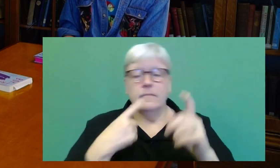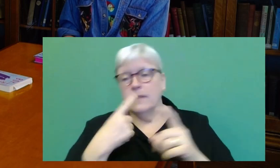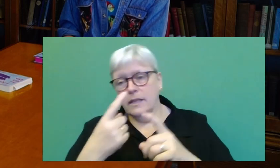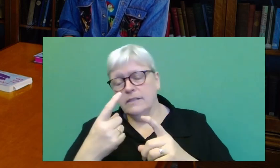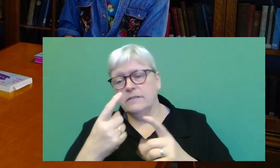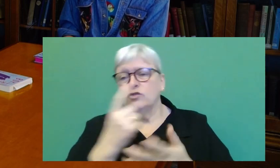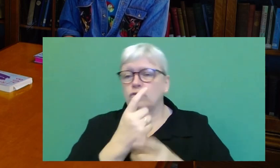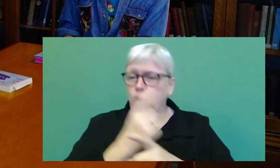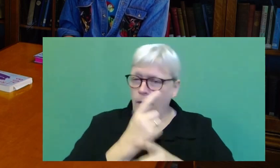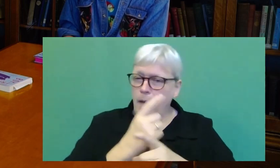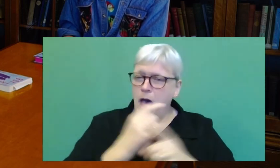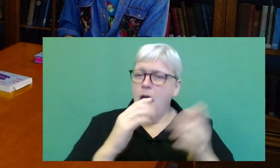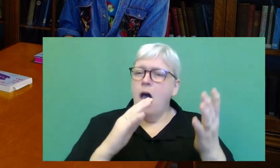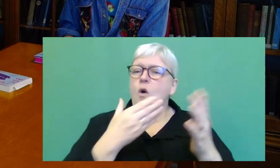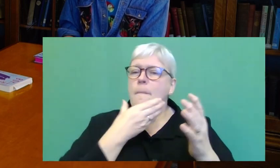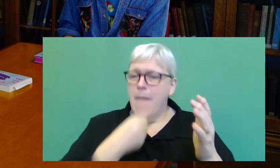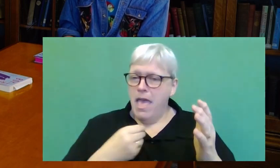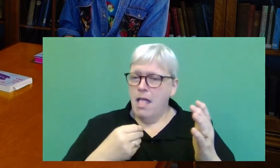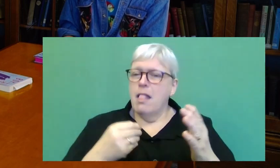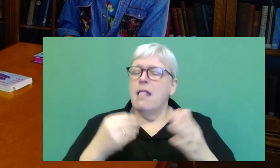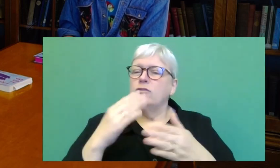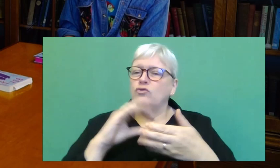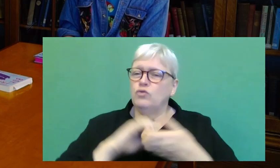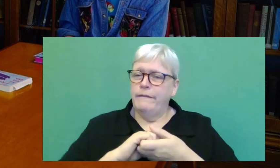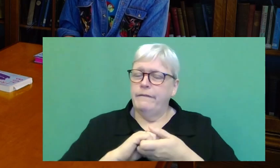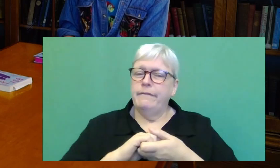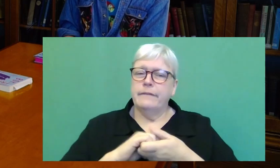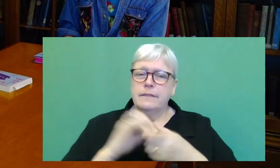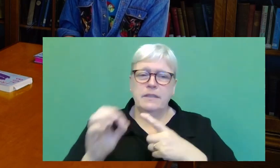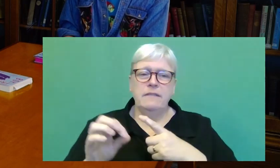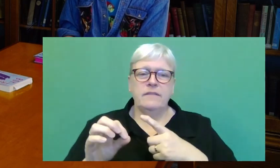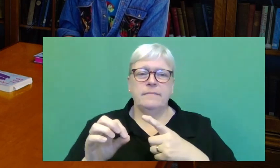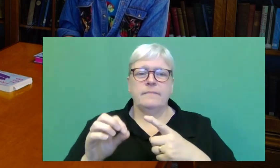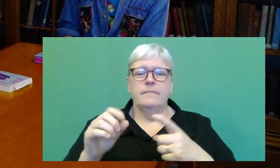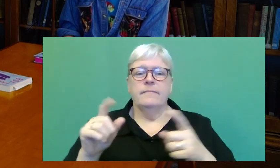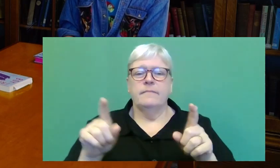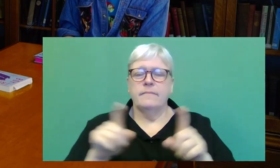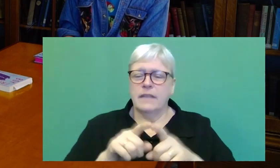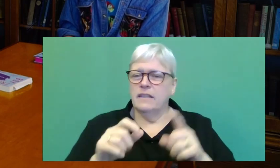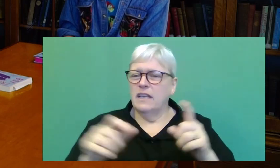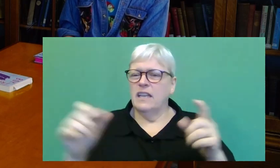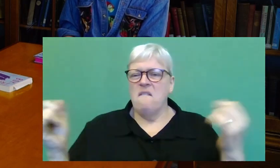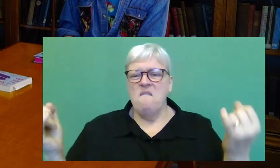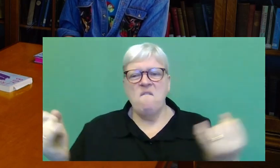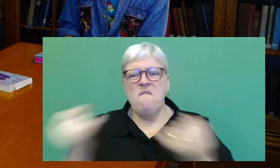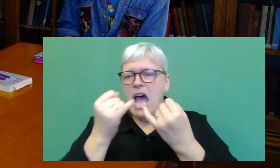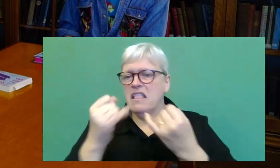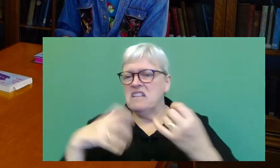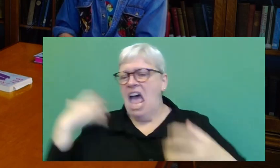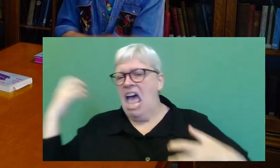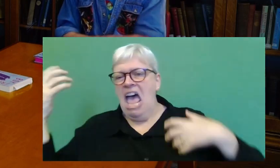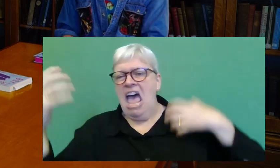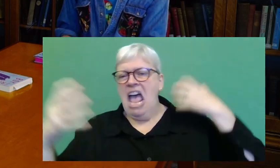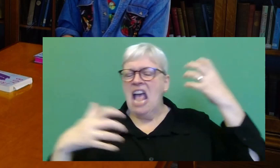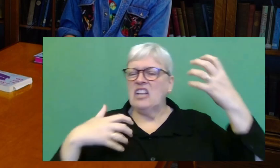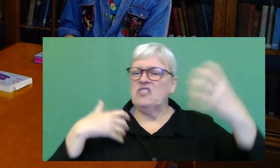and that they tend to be portrayed as violent and angry. And I went and read C.S. Lewis's A